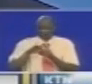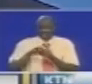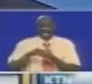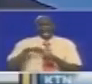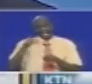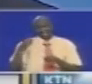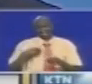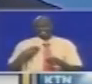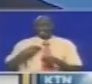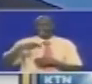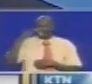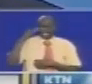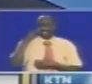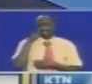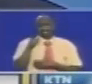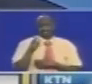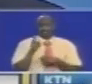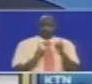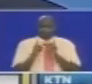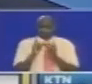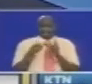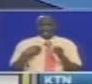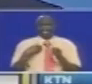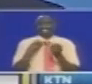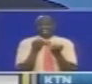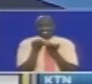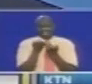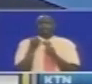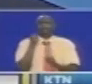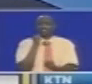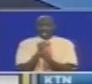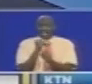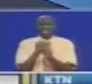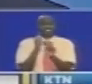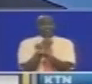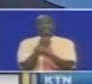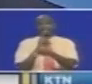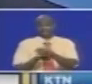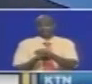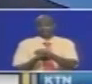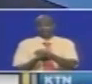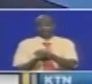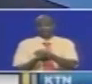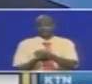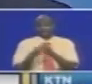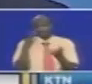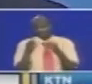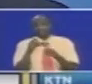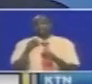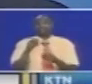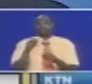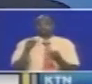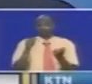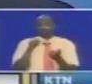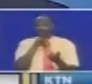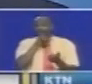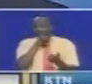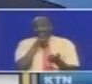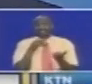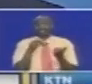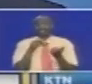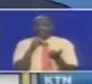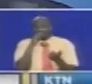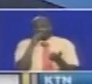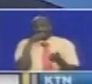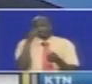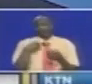high stakes. Some of them are required to be done different times. Uganda, Tanzania, they hold their election for